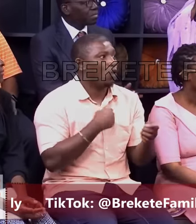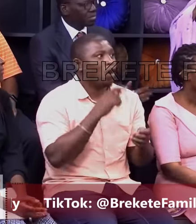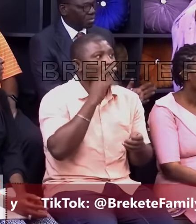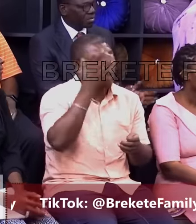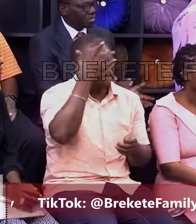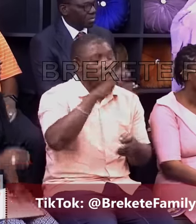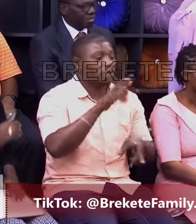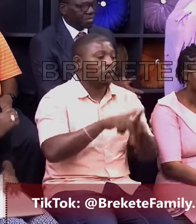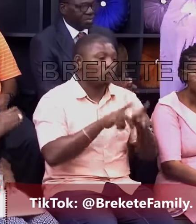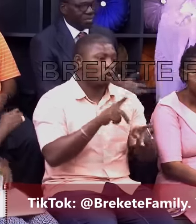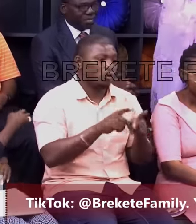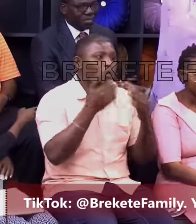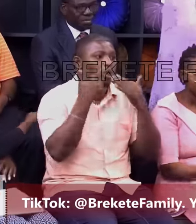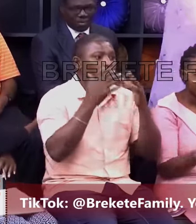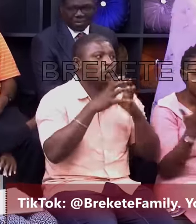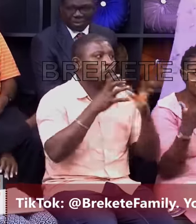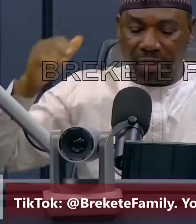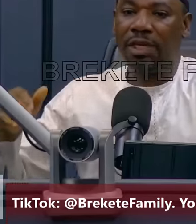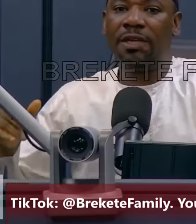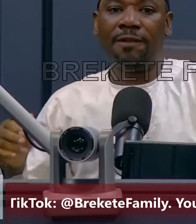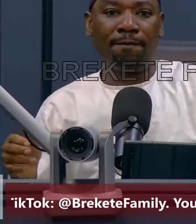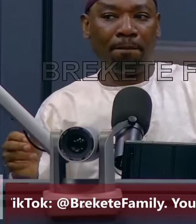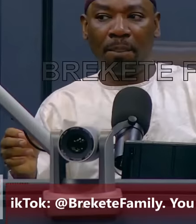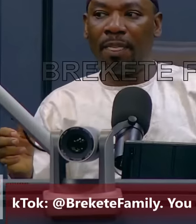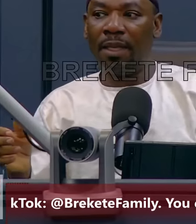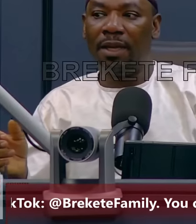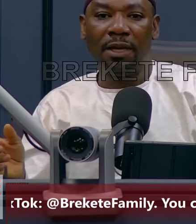people thank you so much